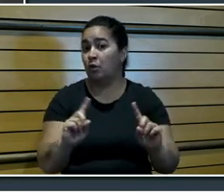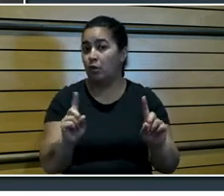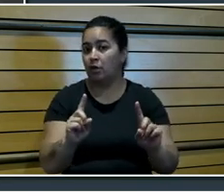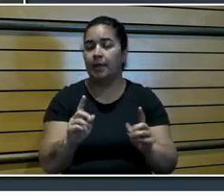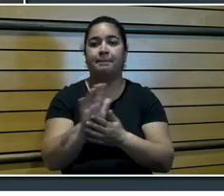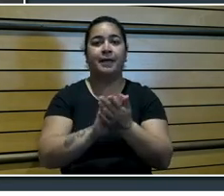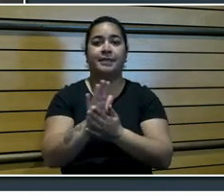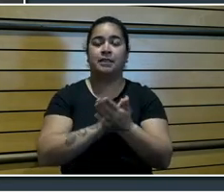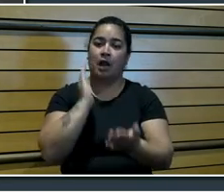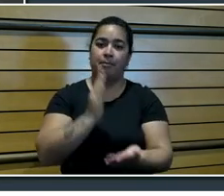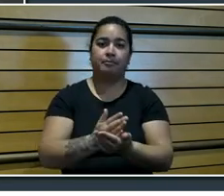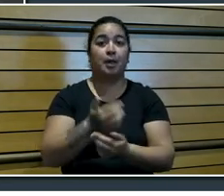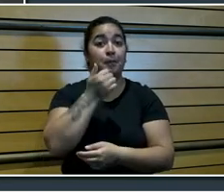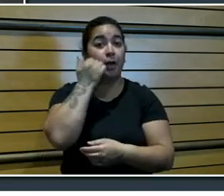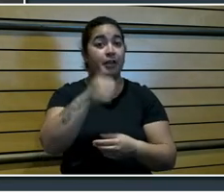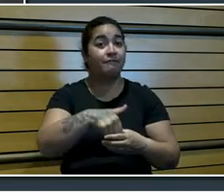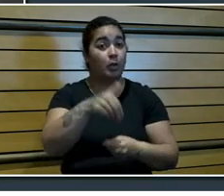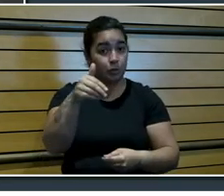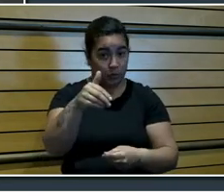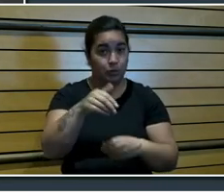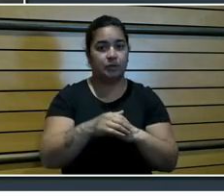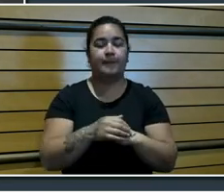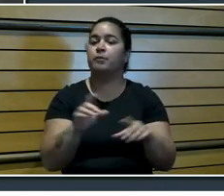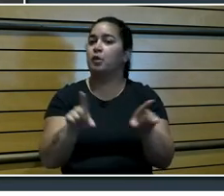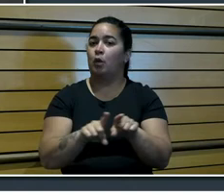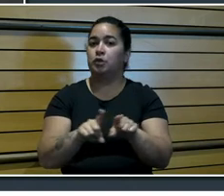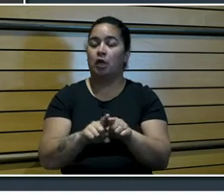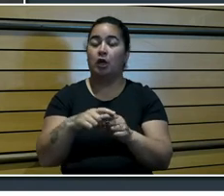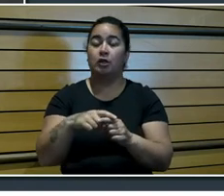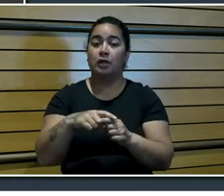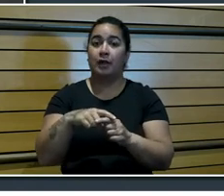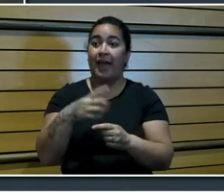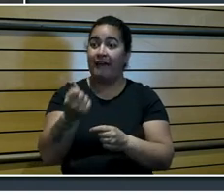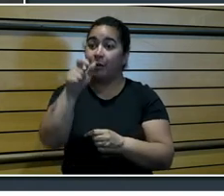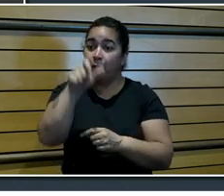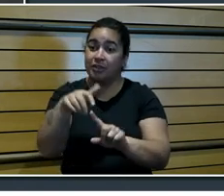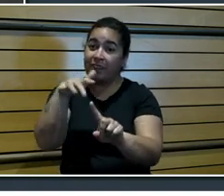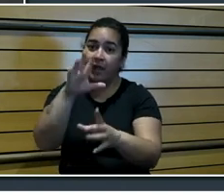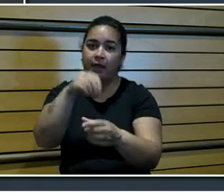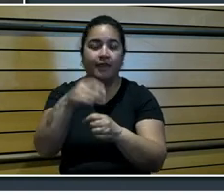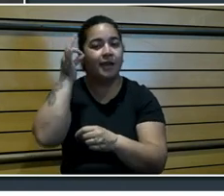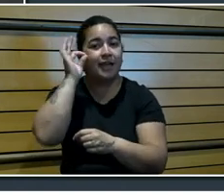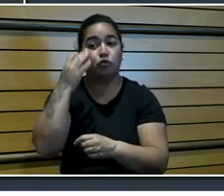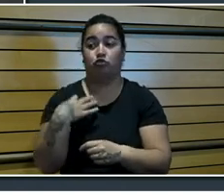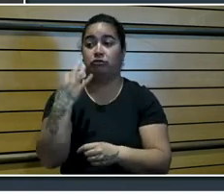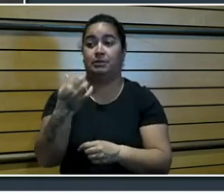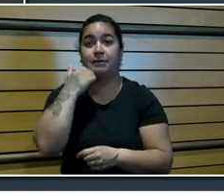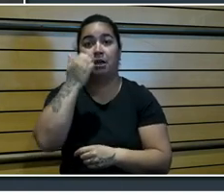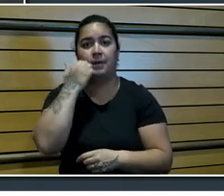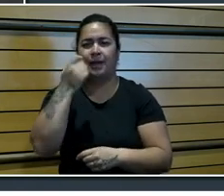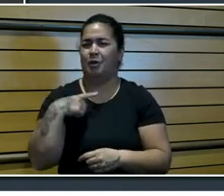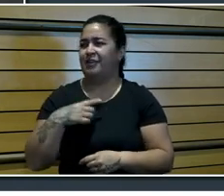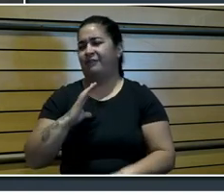vote that also is someone who is there to represent Māori at the table. Because it's all well and good to say, nah, nah,